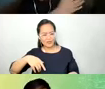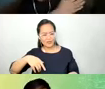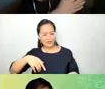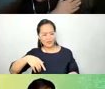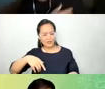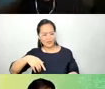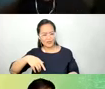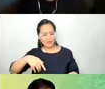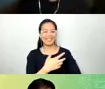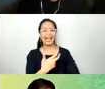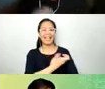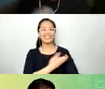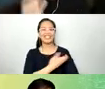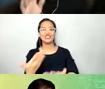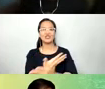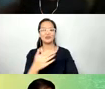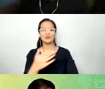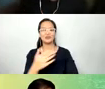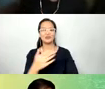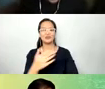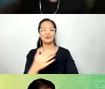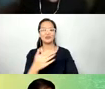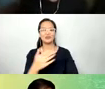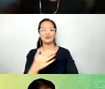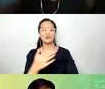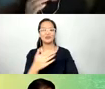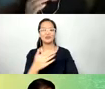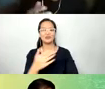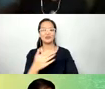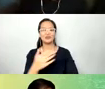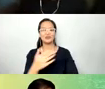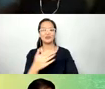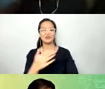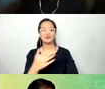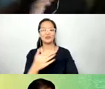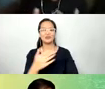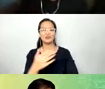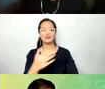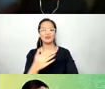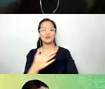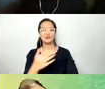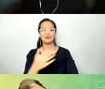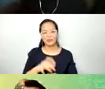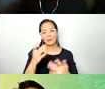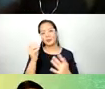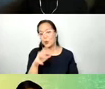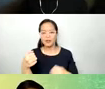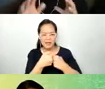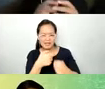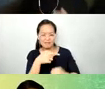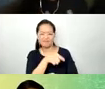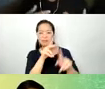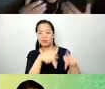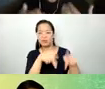sa ano niya, bagong vaccine na balikat. Diba? Don't do that. Okay? Or maybe fight that person. Or baka